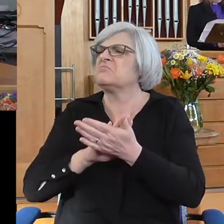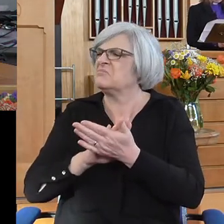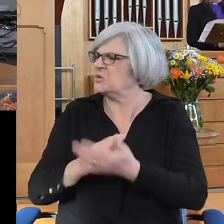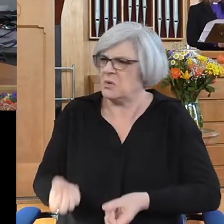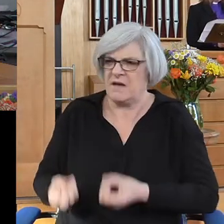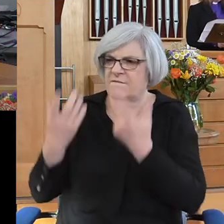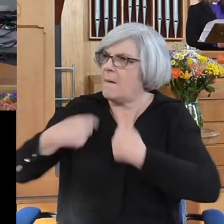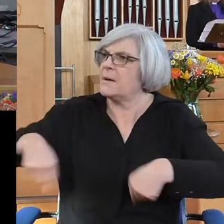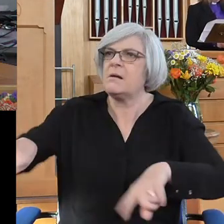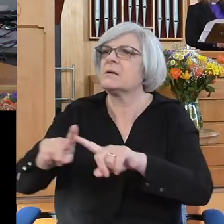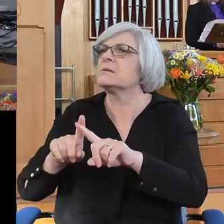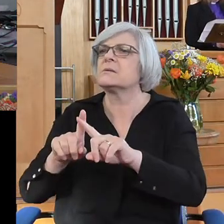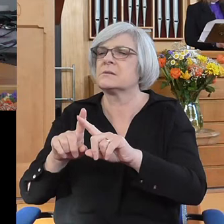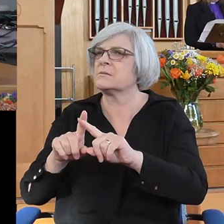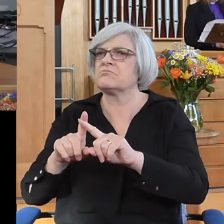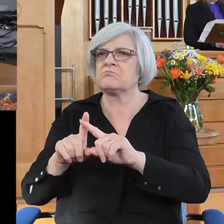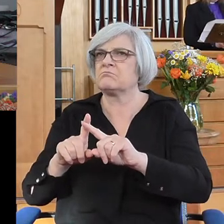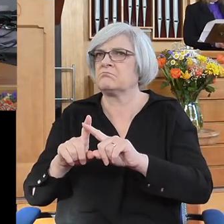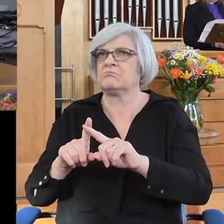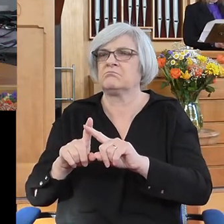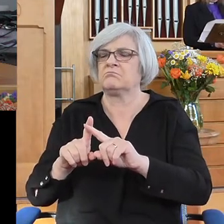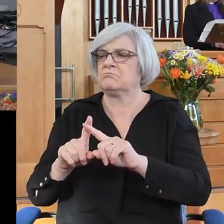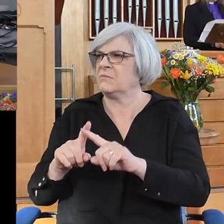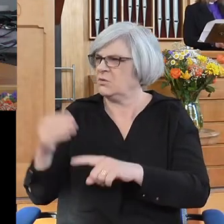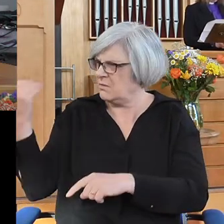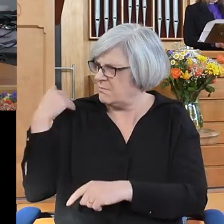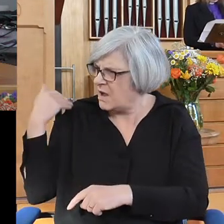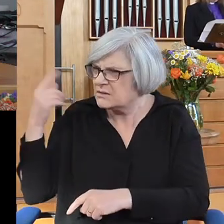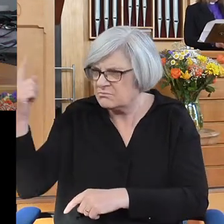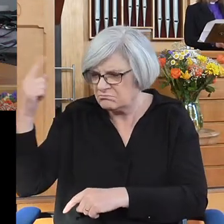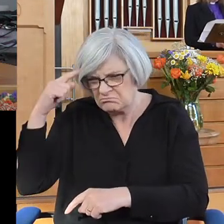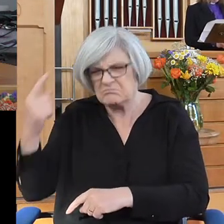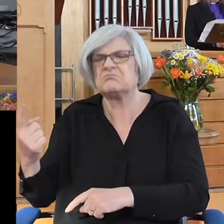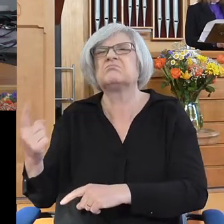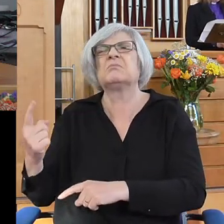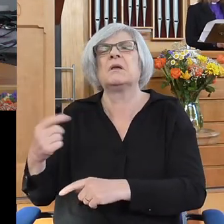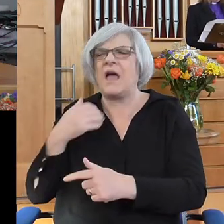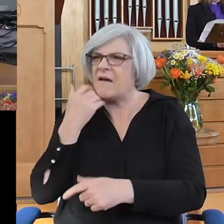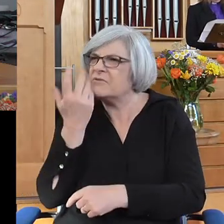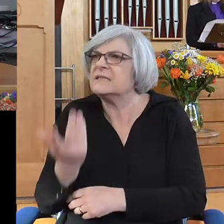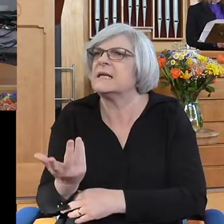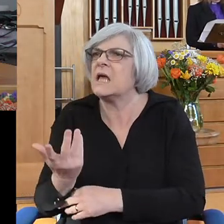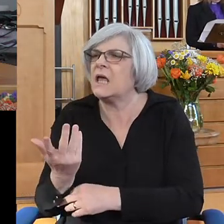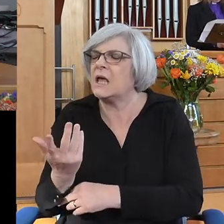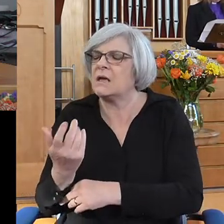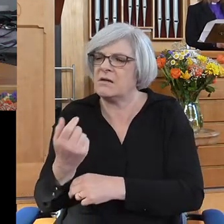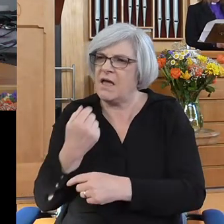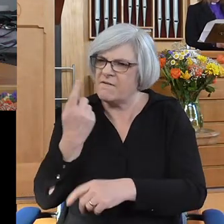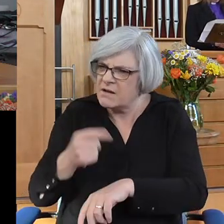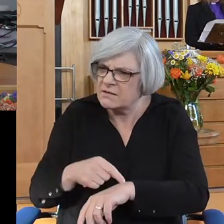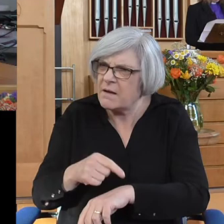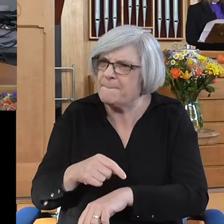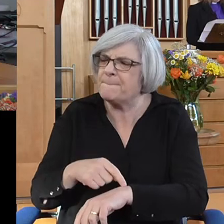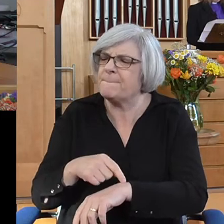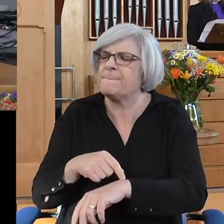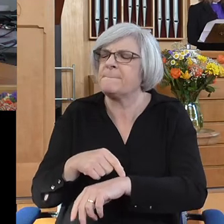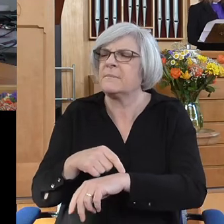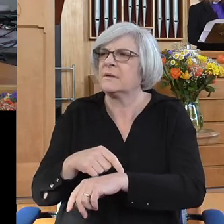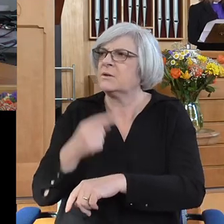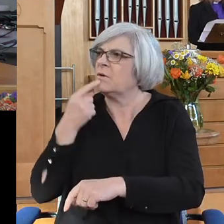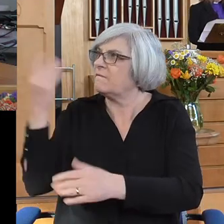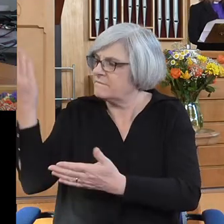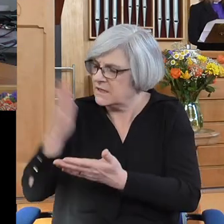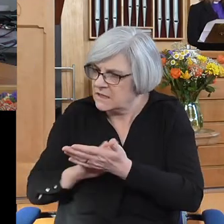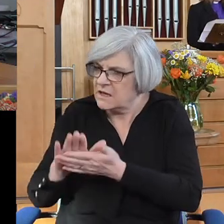give up on us. You remind us and offer us day by day, moment by moment, your